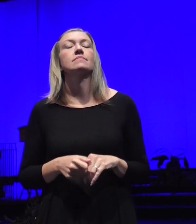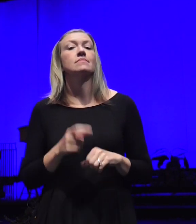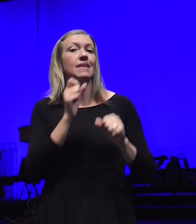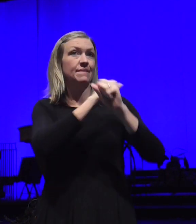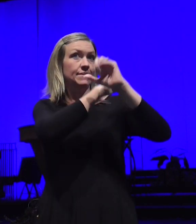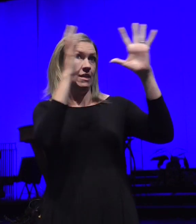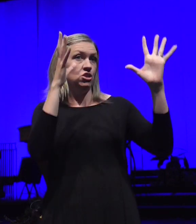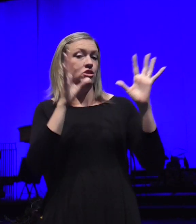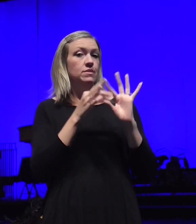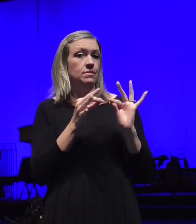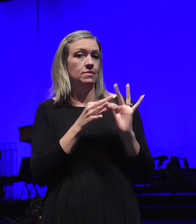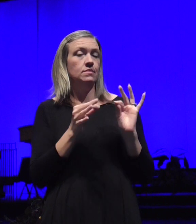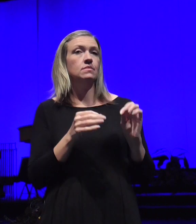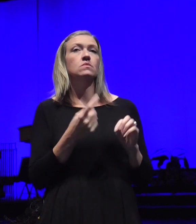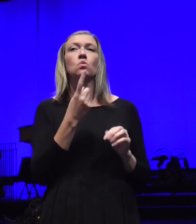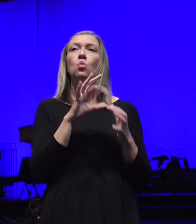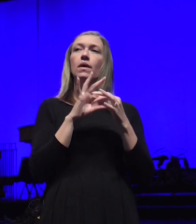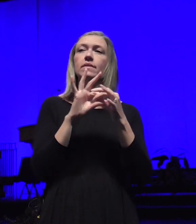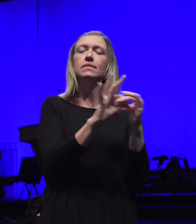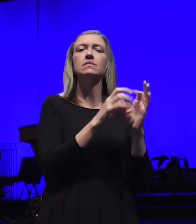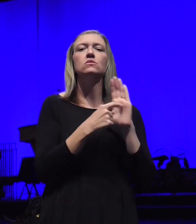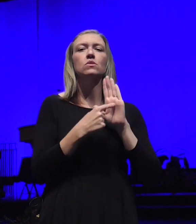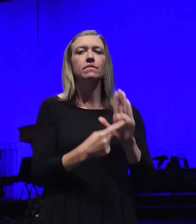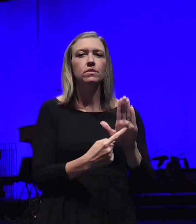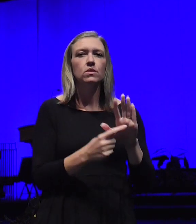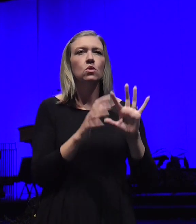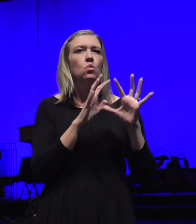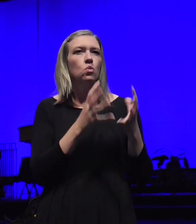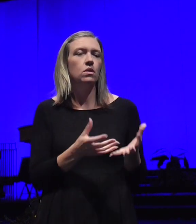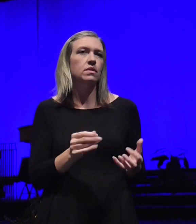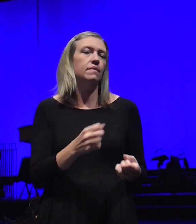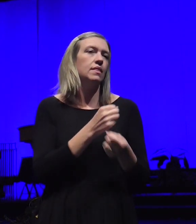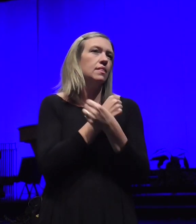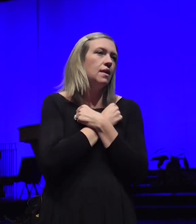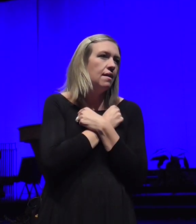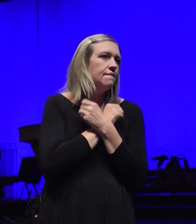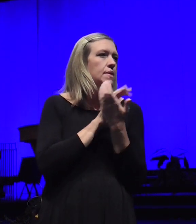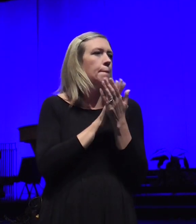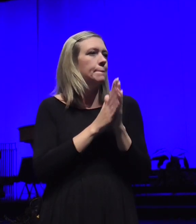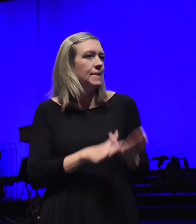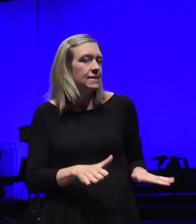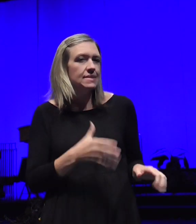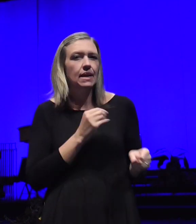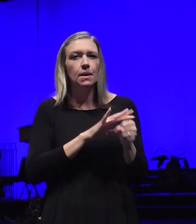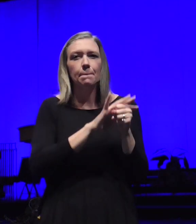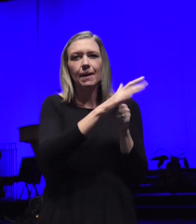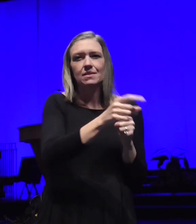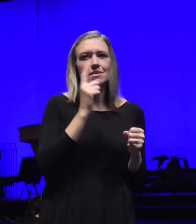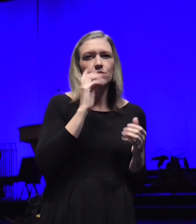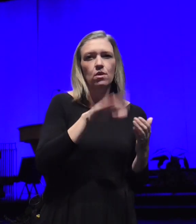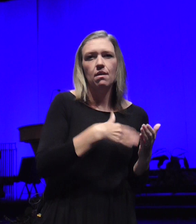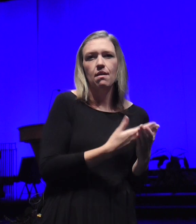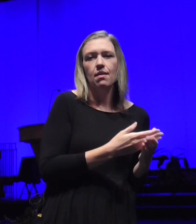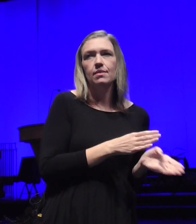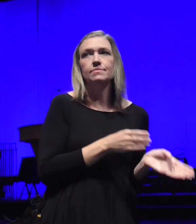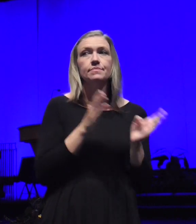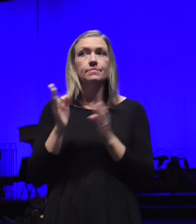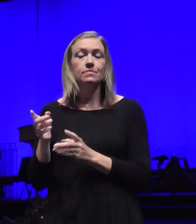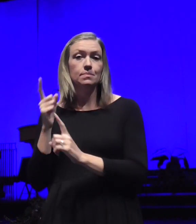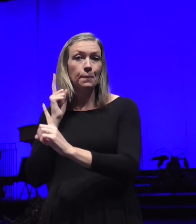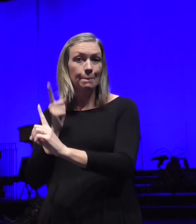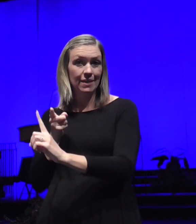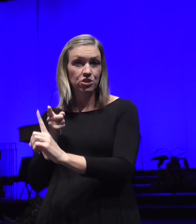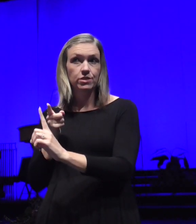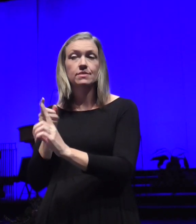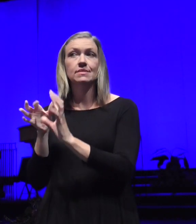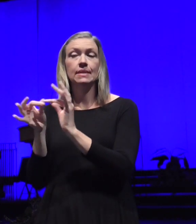Our vision: oneness revealed, a world of love, peace, and abundance for all. And our